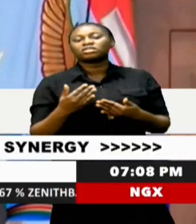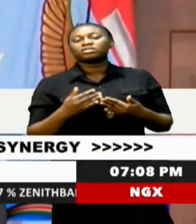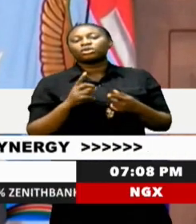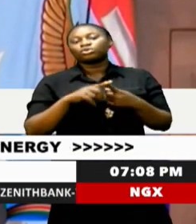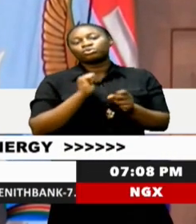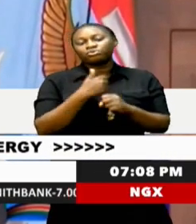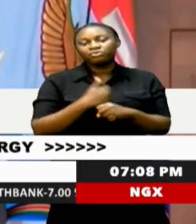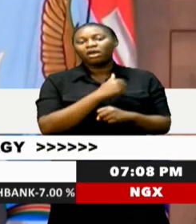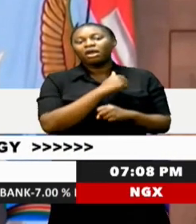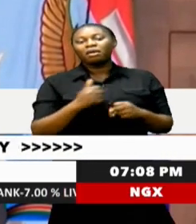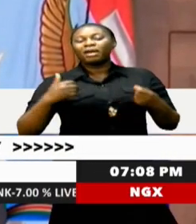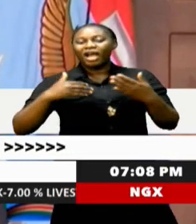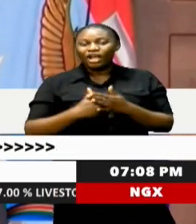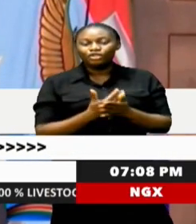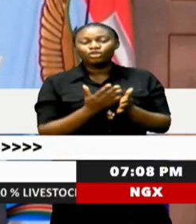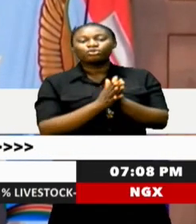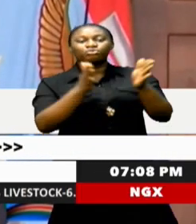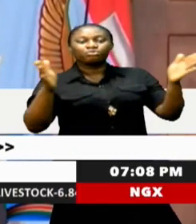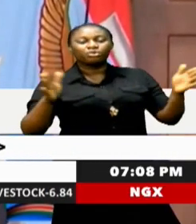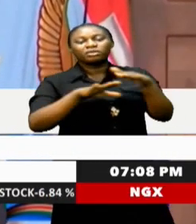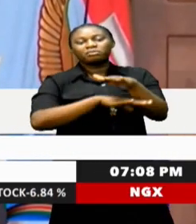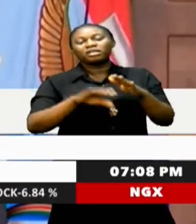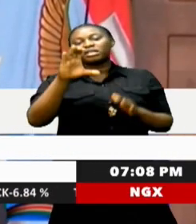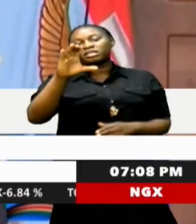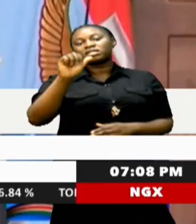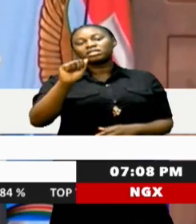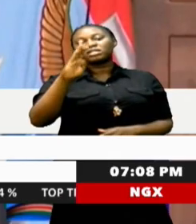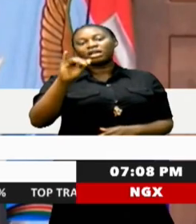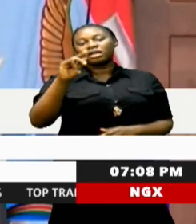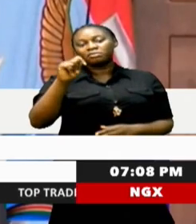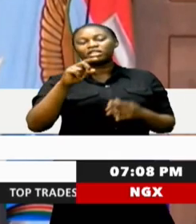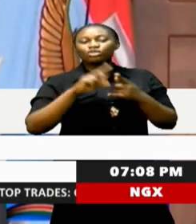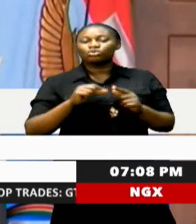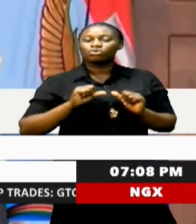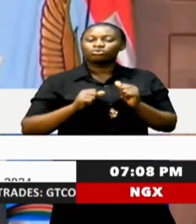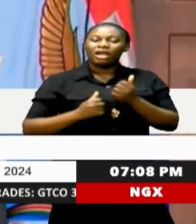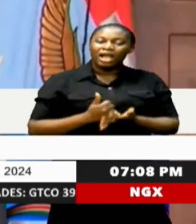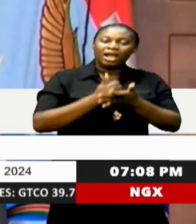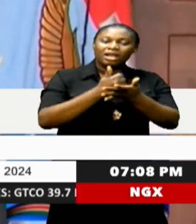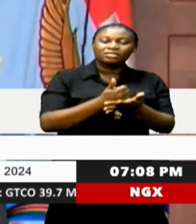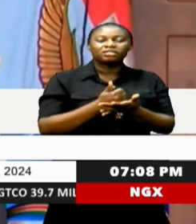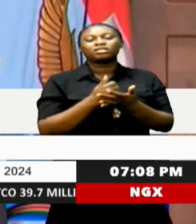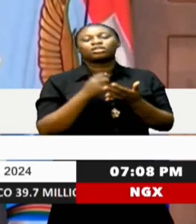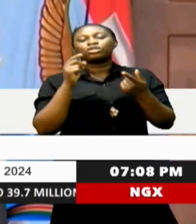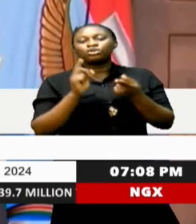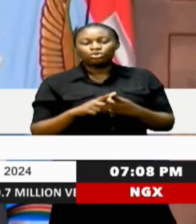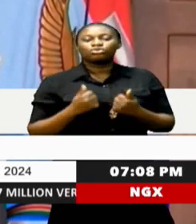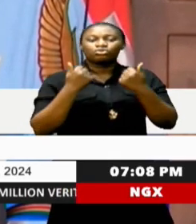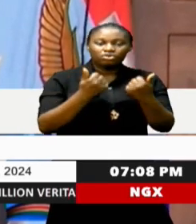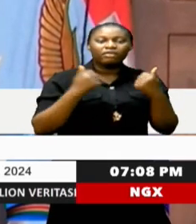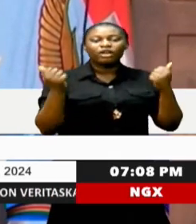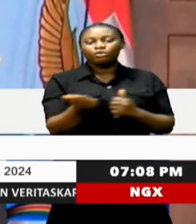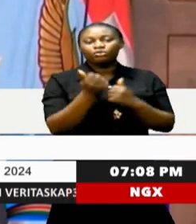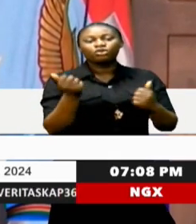a new broad-based cabinet to assist in driving the urgently needed and